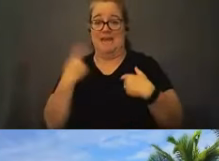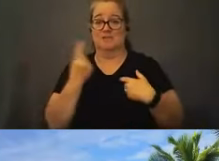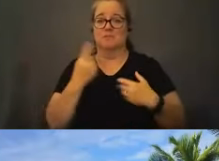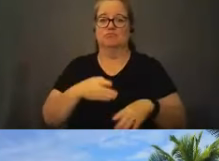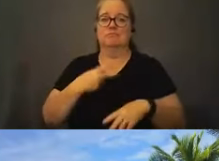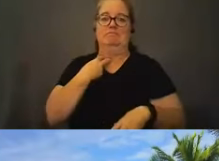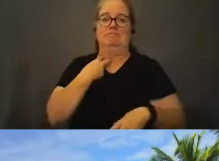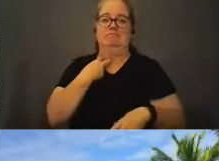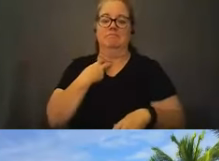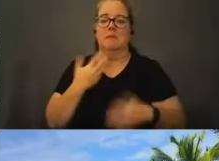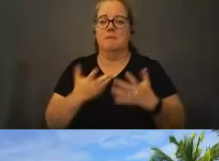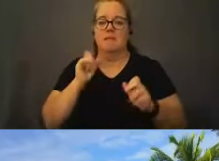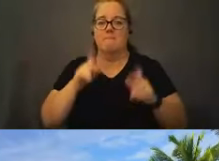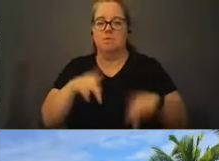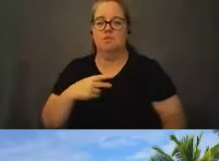choking.